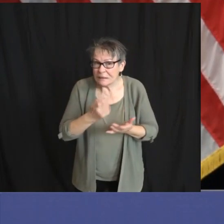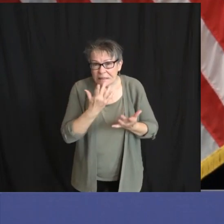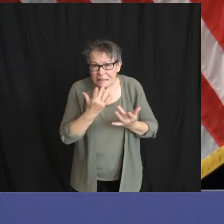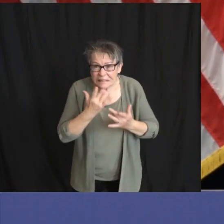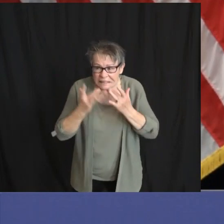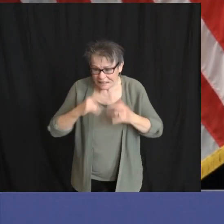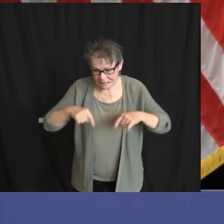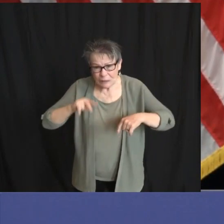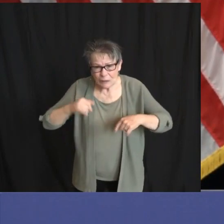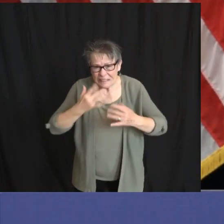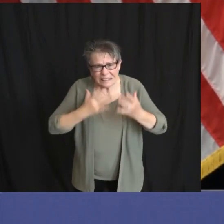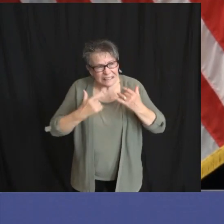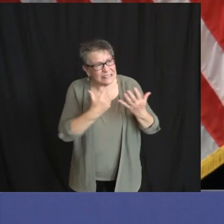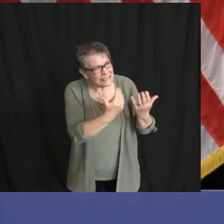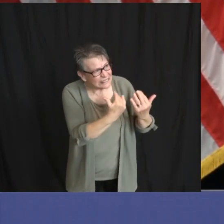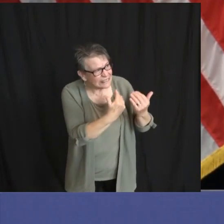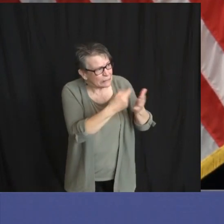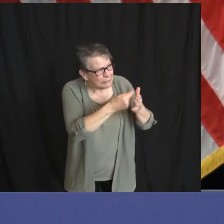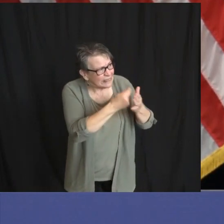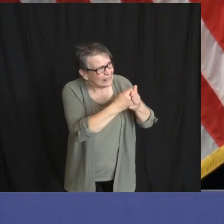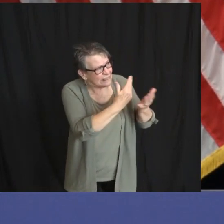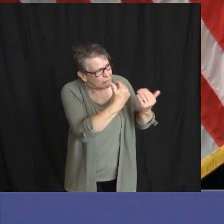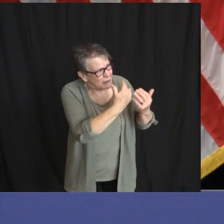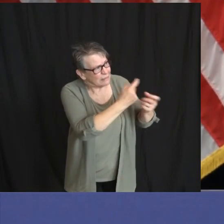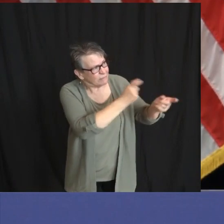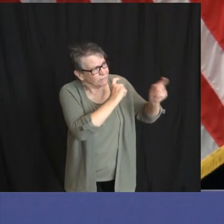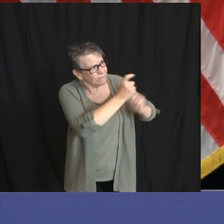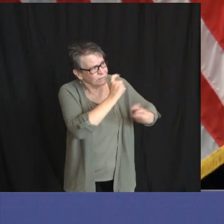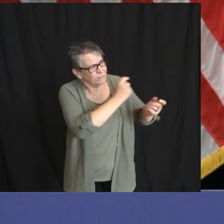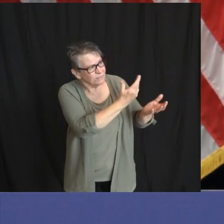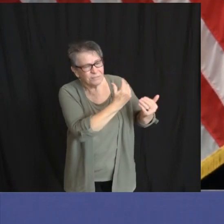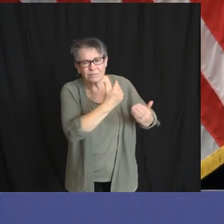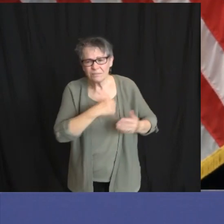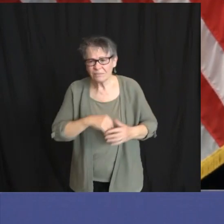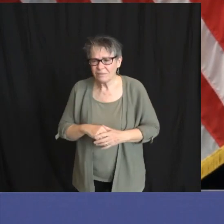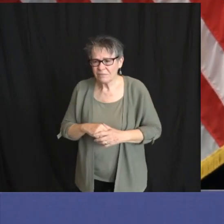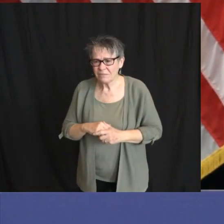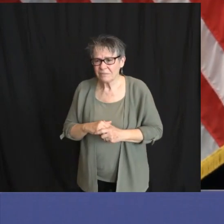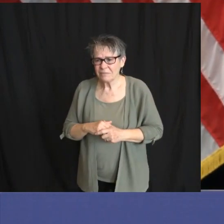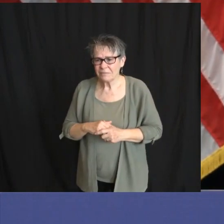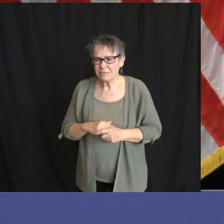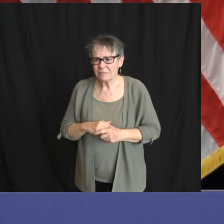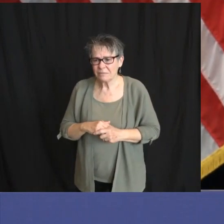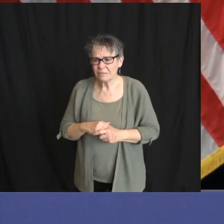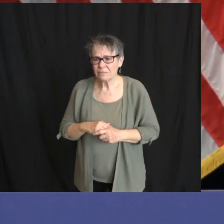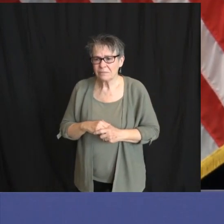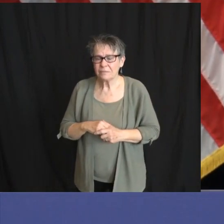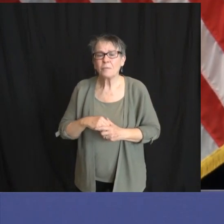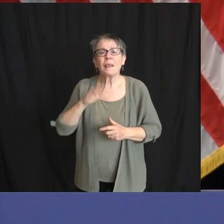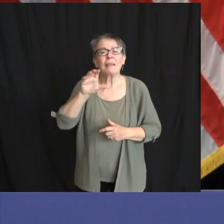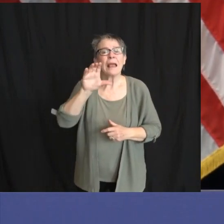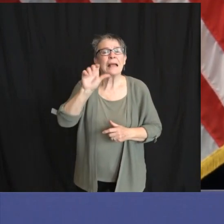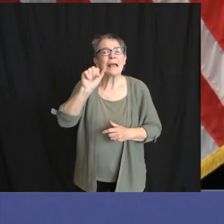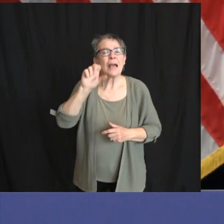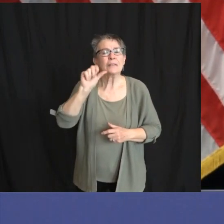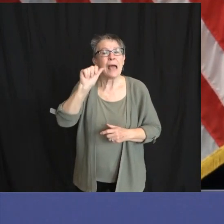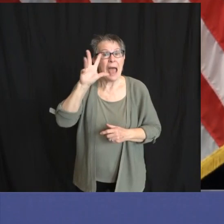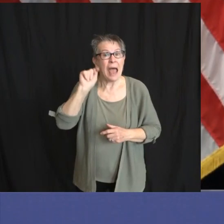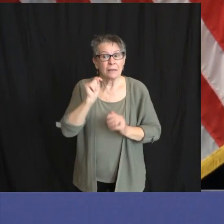yet. And that's going to be a fraction of what we need overall. And that's a conversation that I look forward to having with the president, I hope sooner than later.